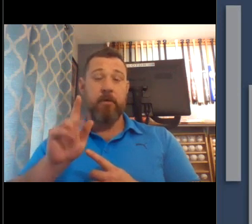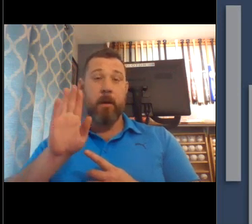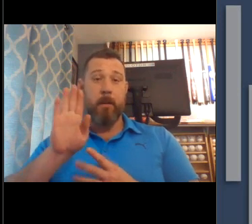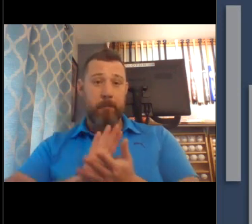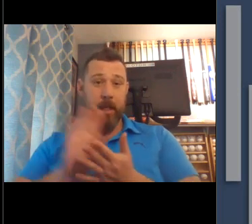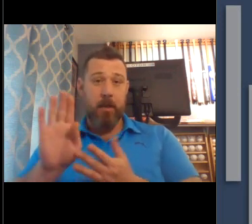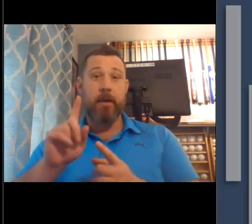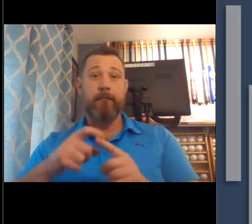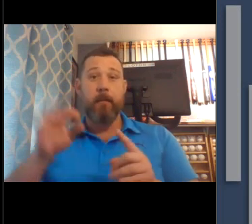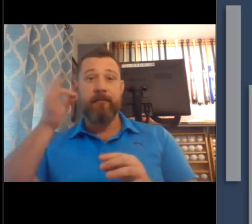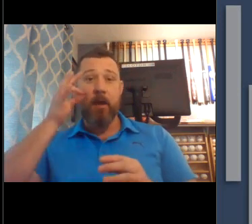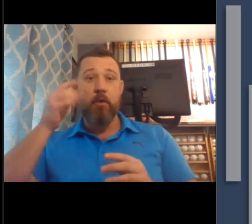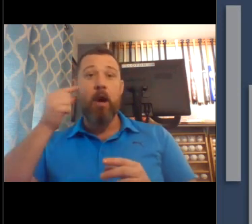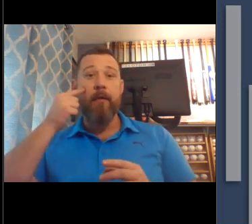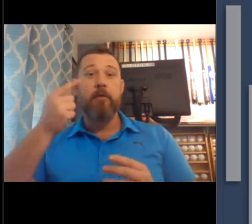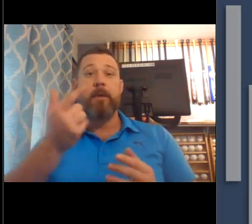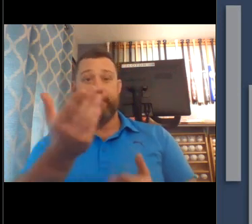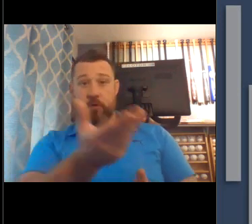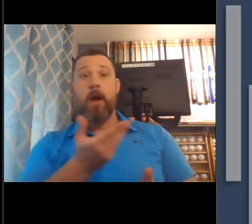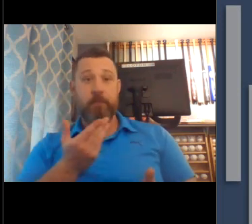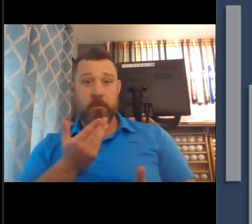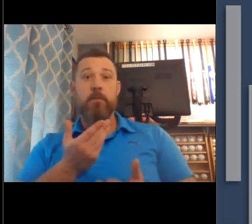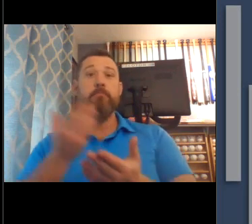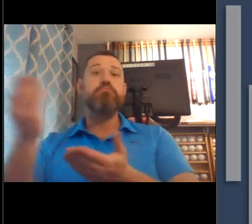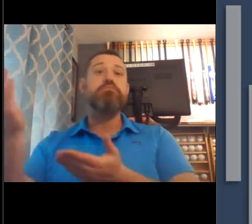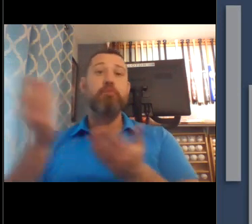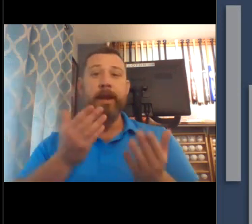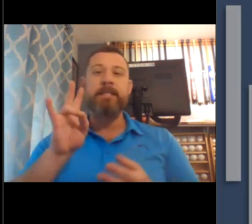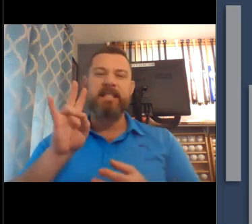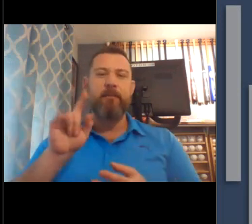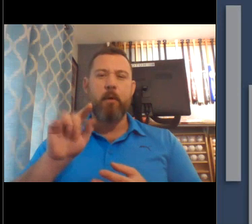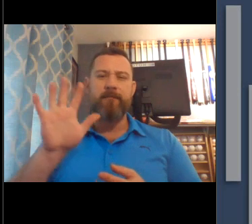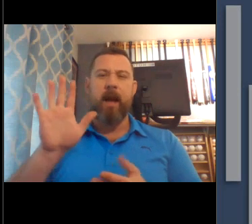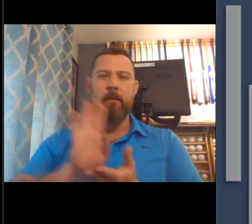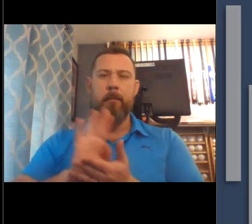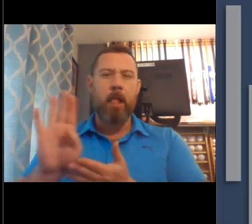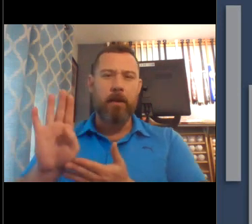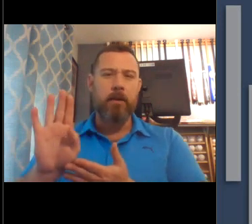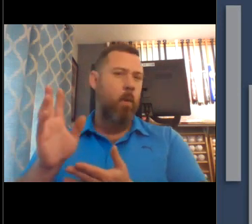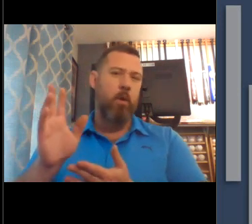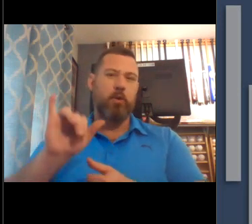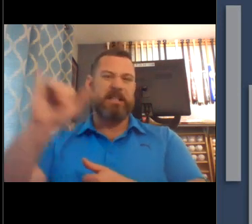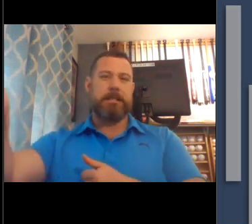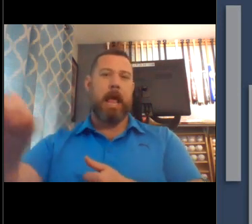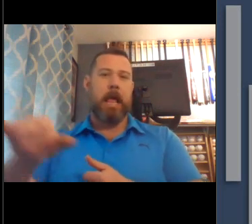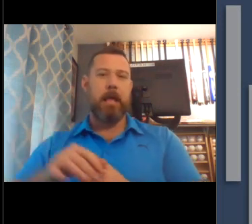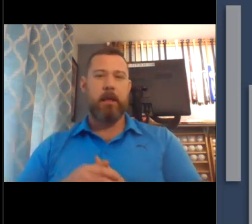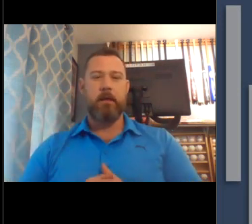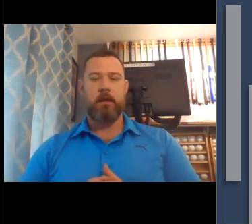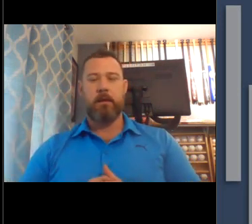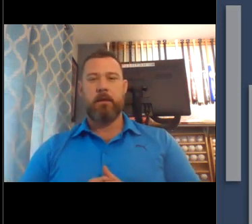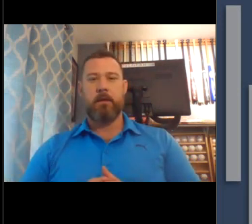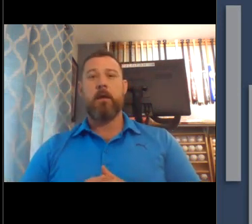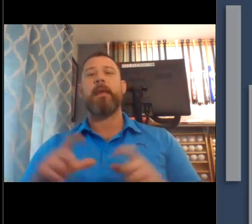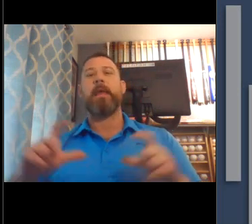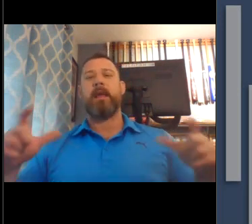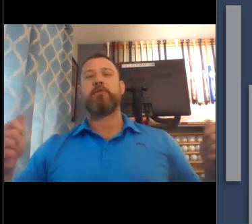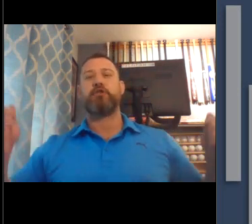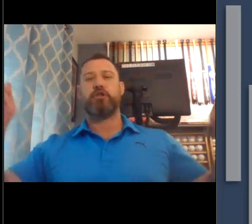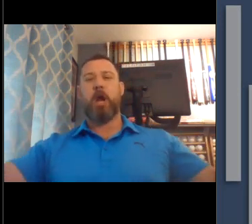if you're coming forward, bring the $7.5 billion, or you can just stay seated. The big check you said you were bringing.